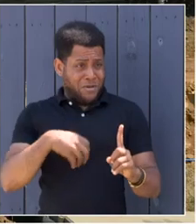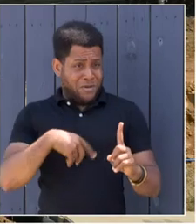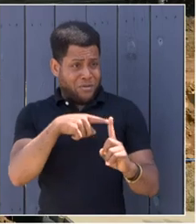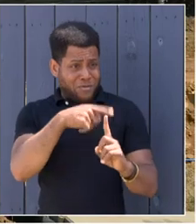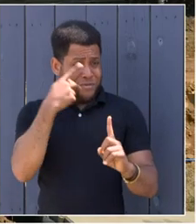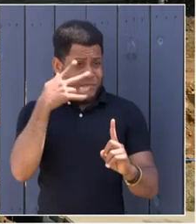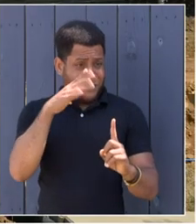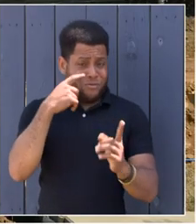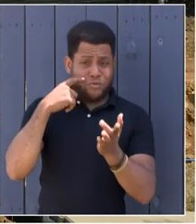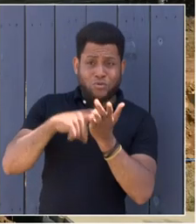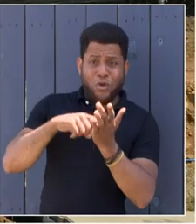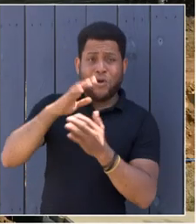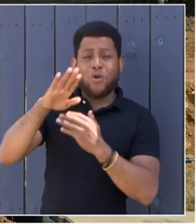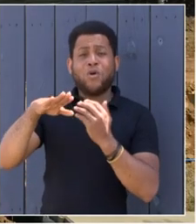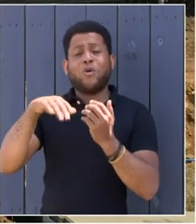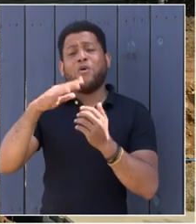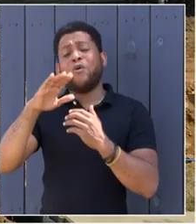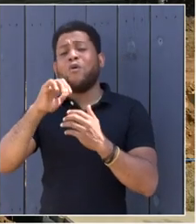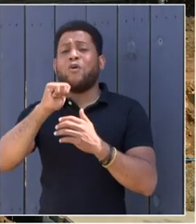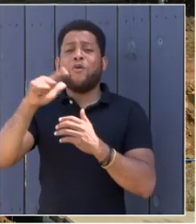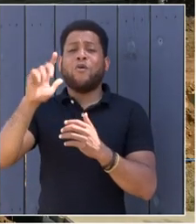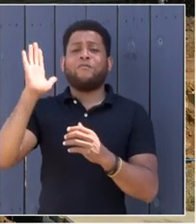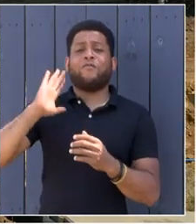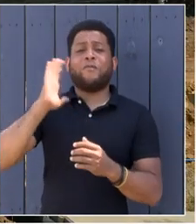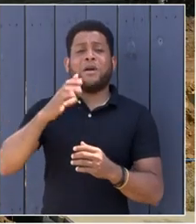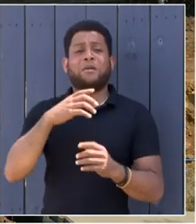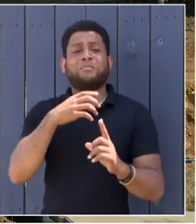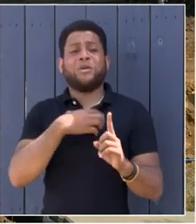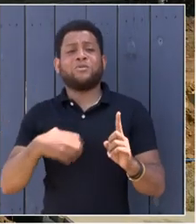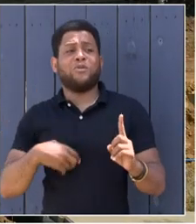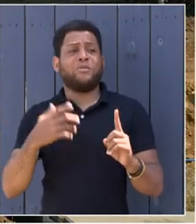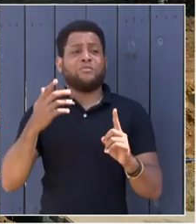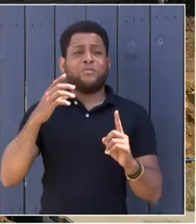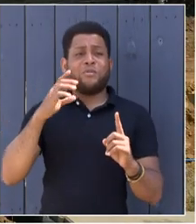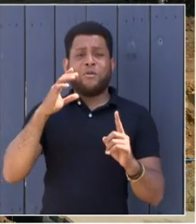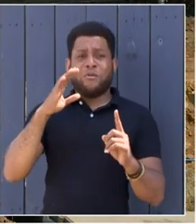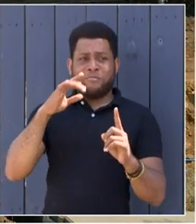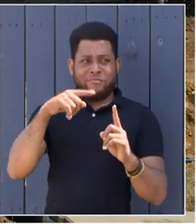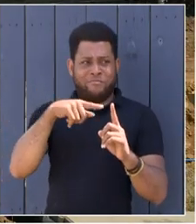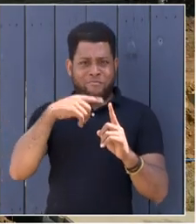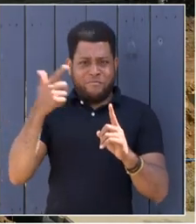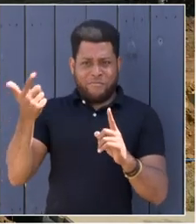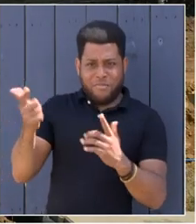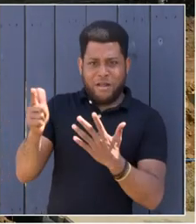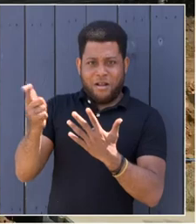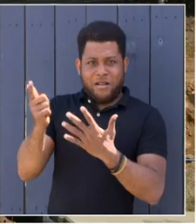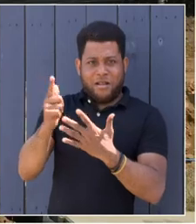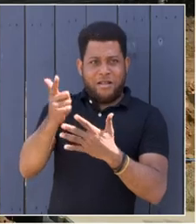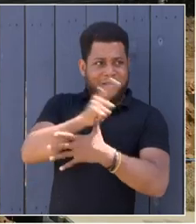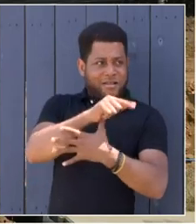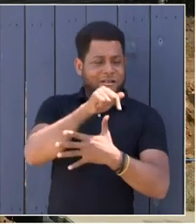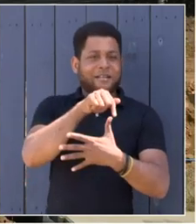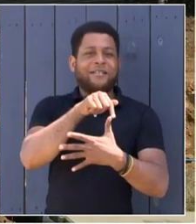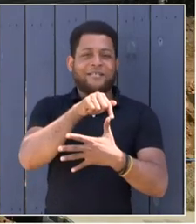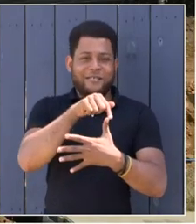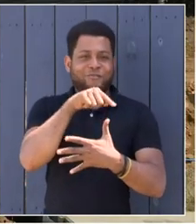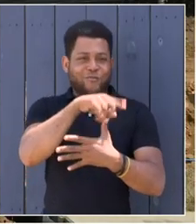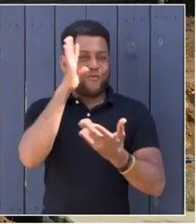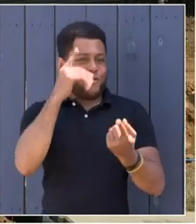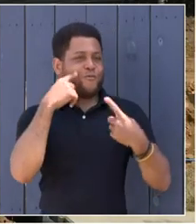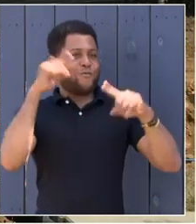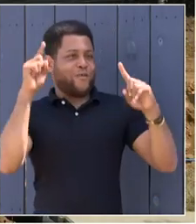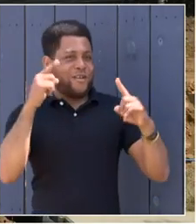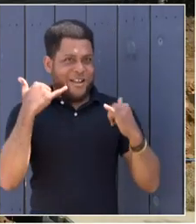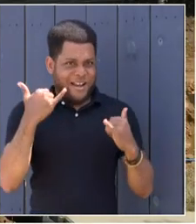mayor to see Skyland through the finish line. Now, as we break ground on the final phase, I think we can say, Mayor Bowser, you did it.